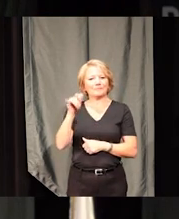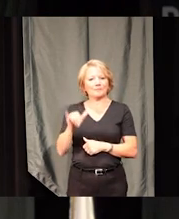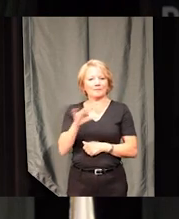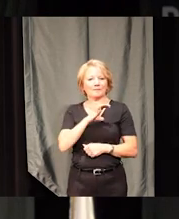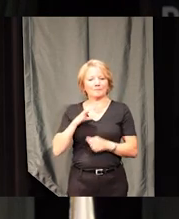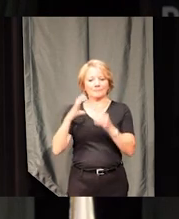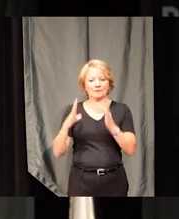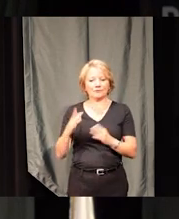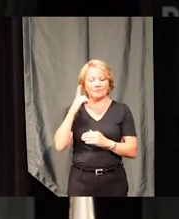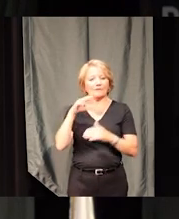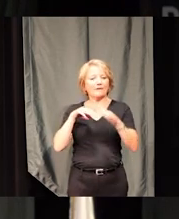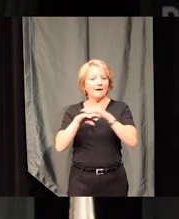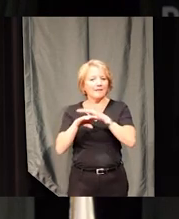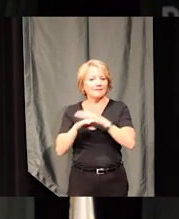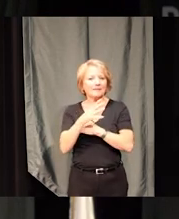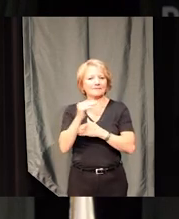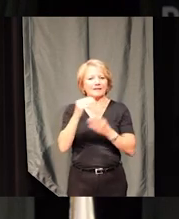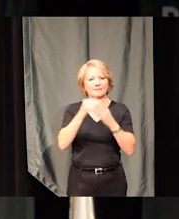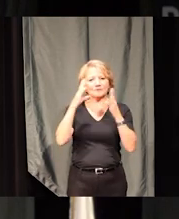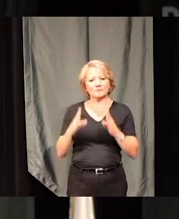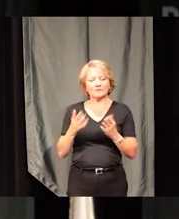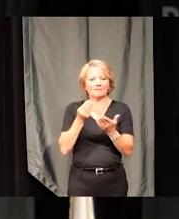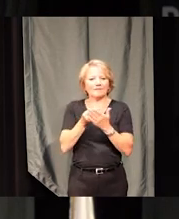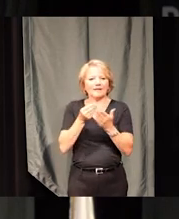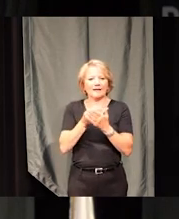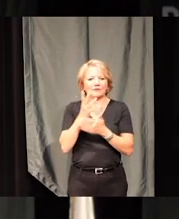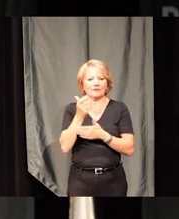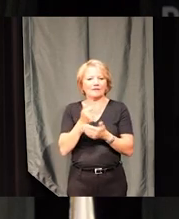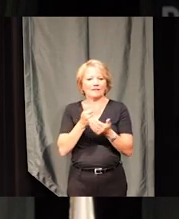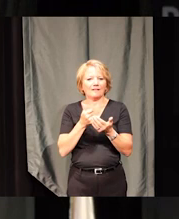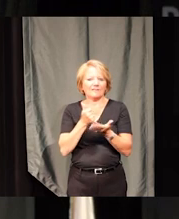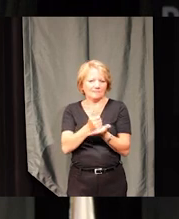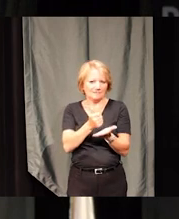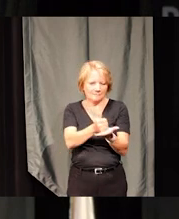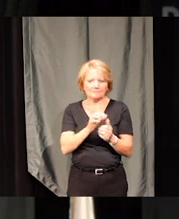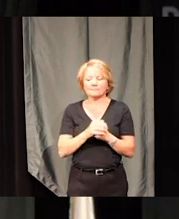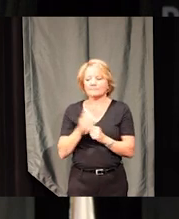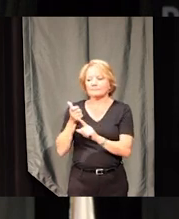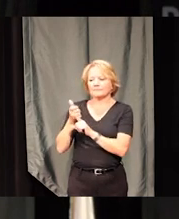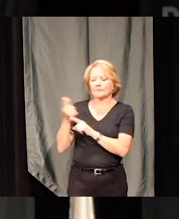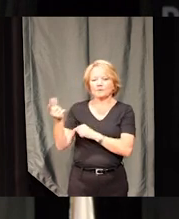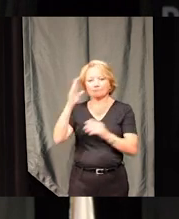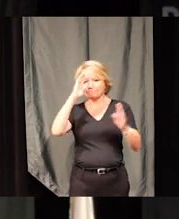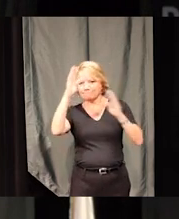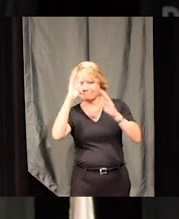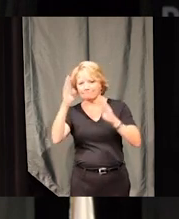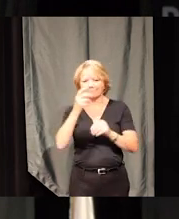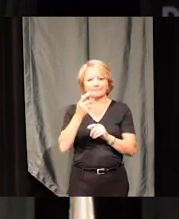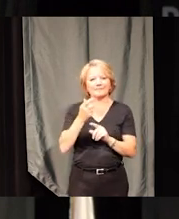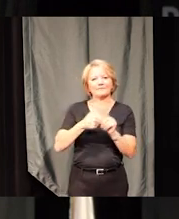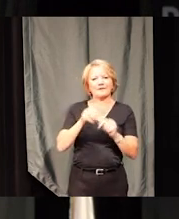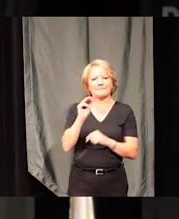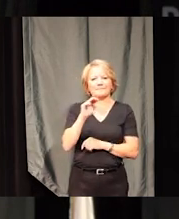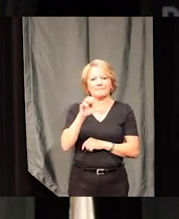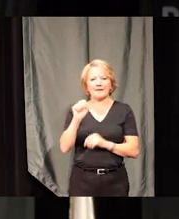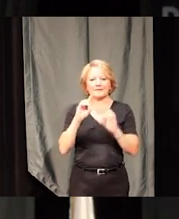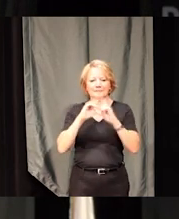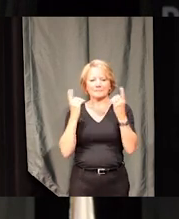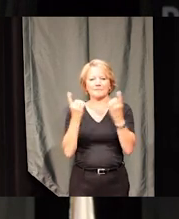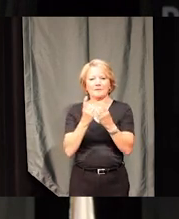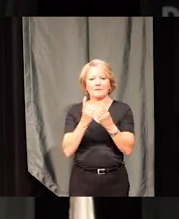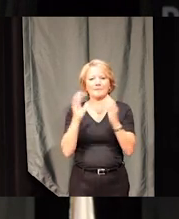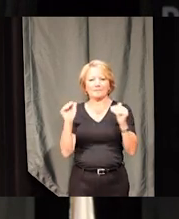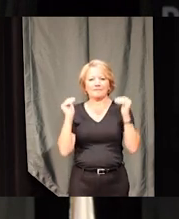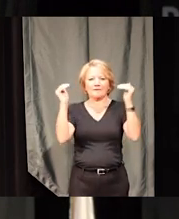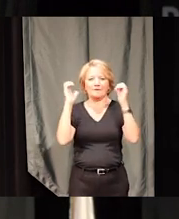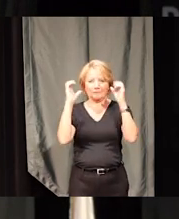Commissioner for Access and Student Financial Assistance, who will bring greetings from the Massachusetts Department